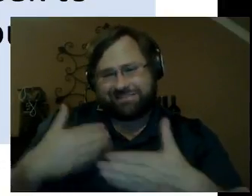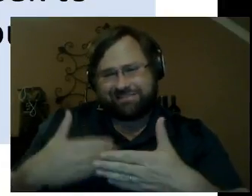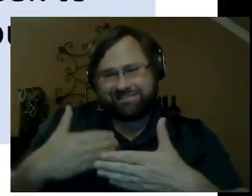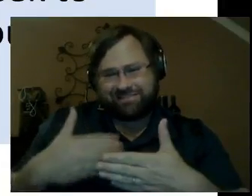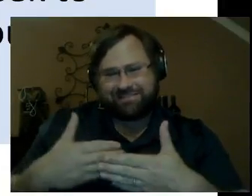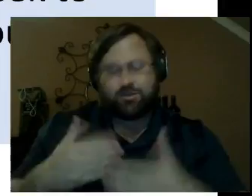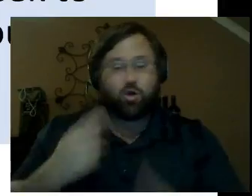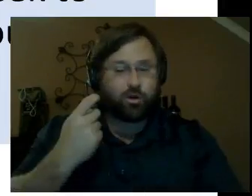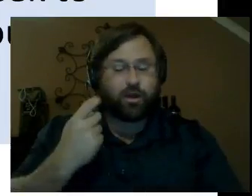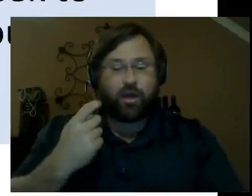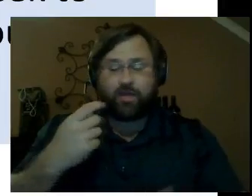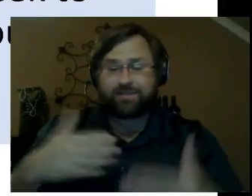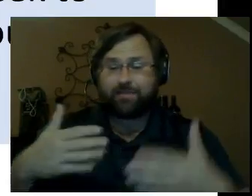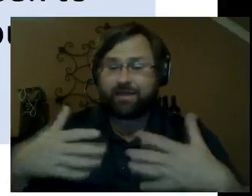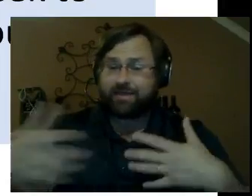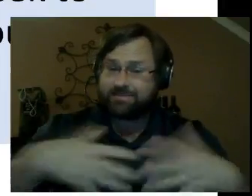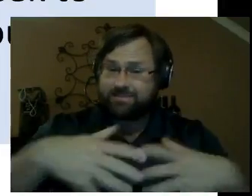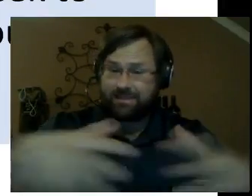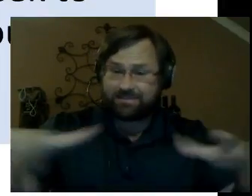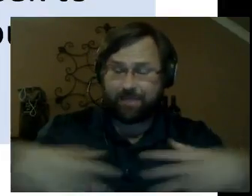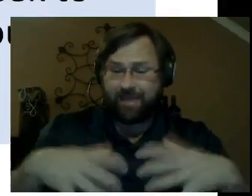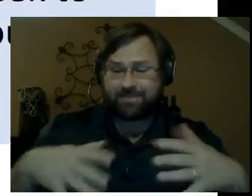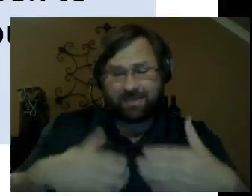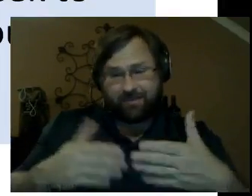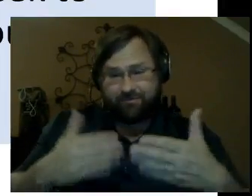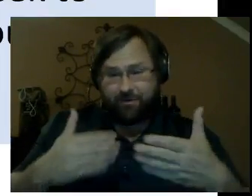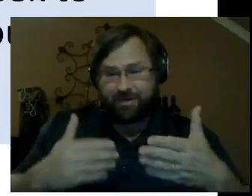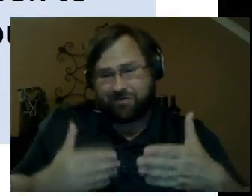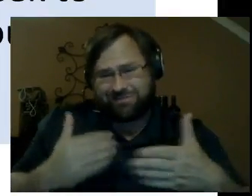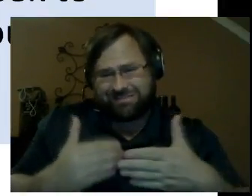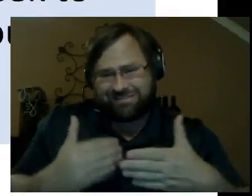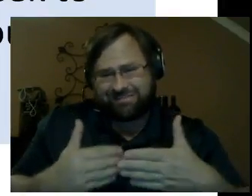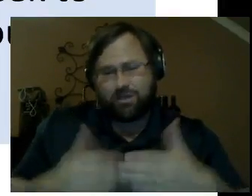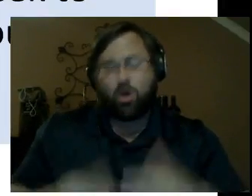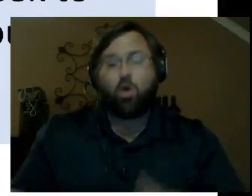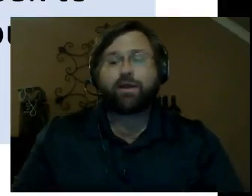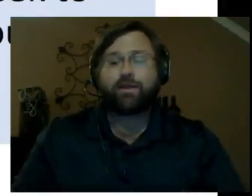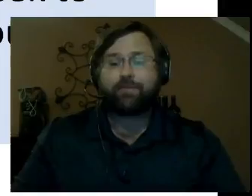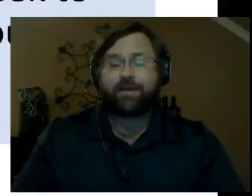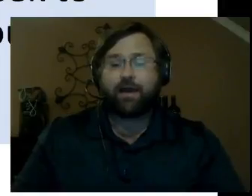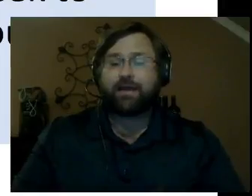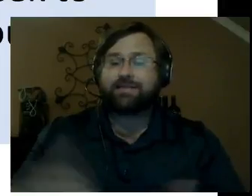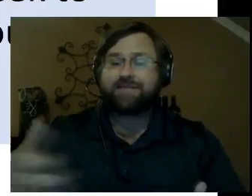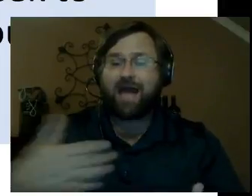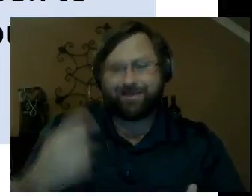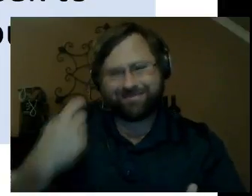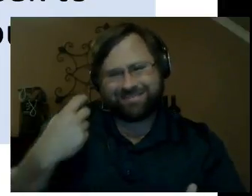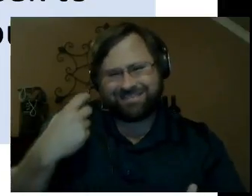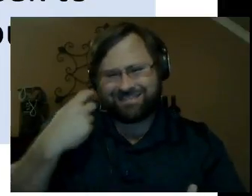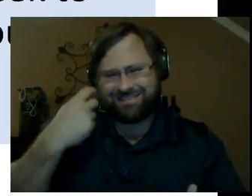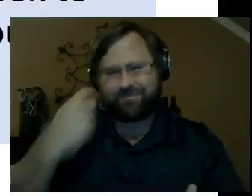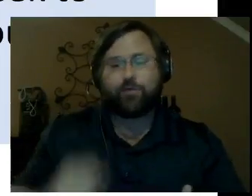close. Or this can be in space, like very near, or it can be in